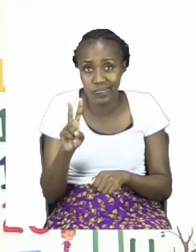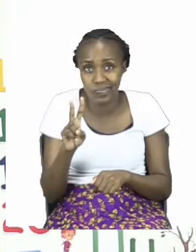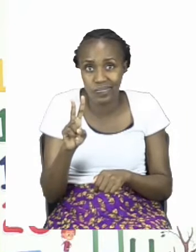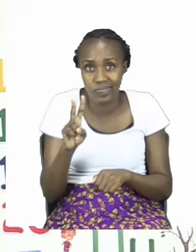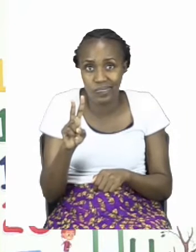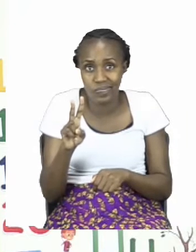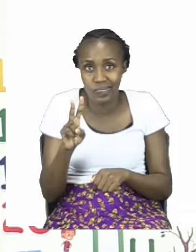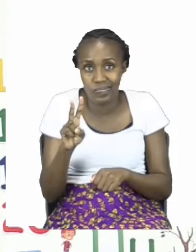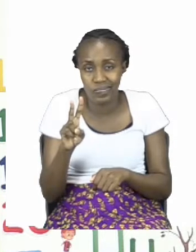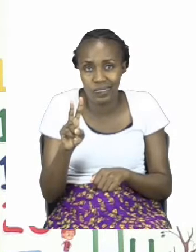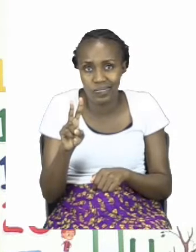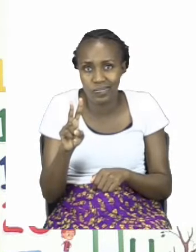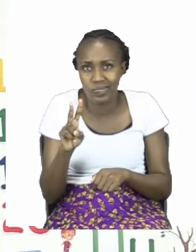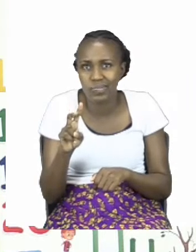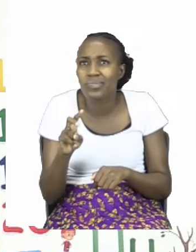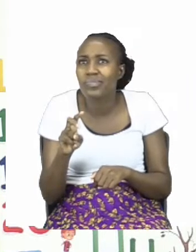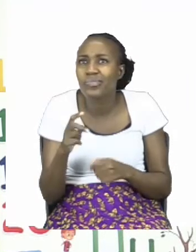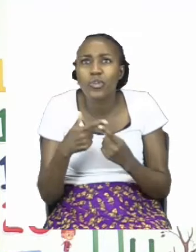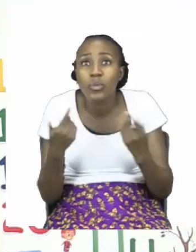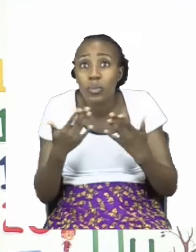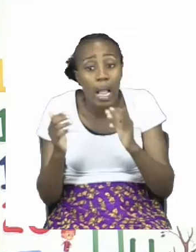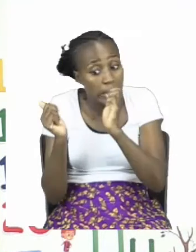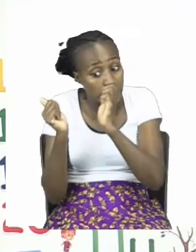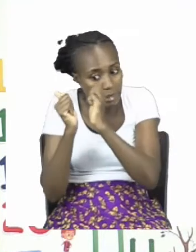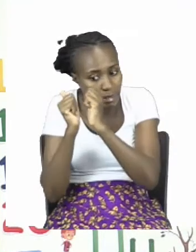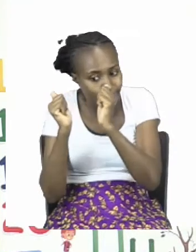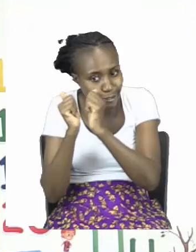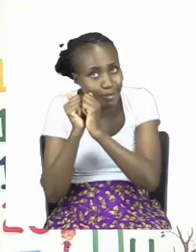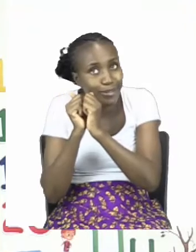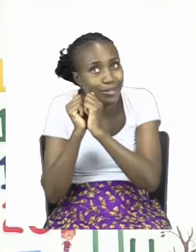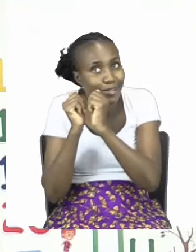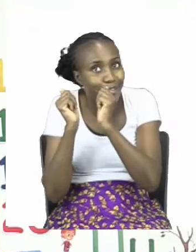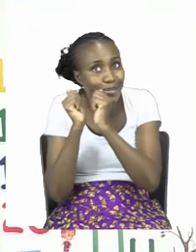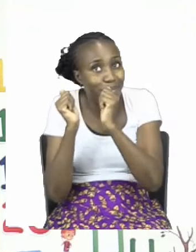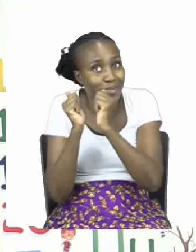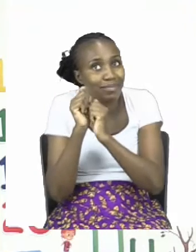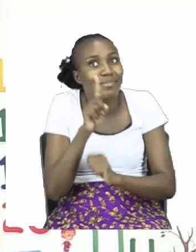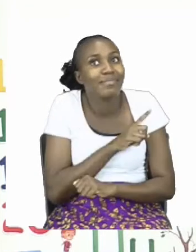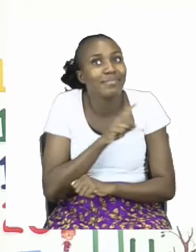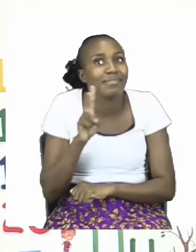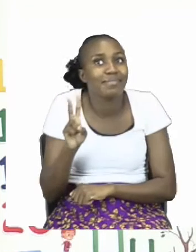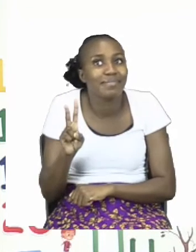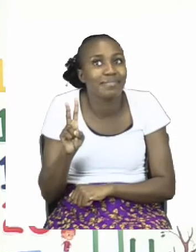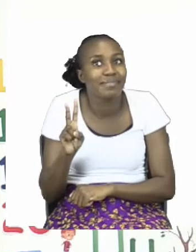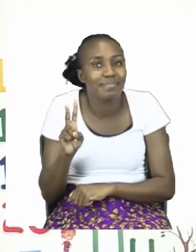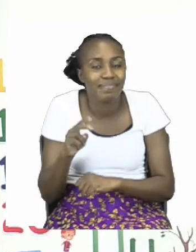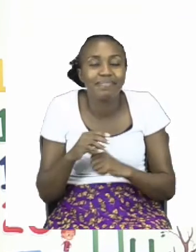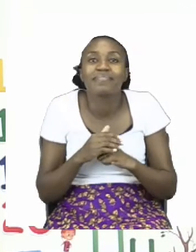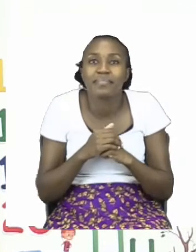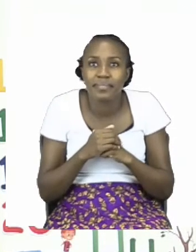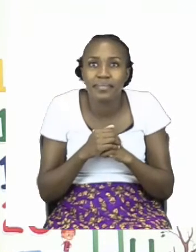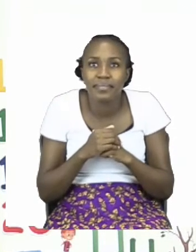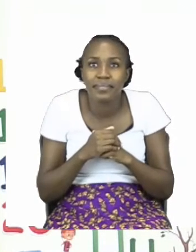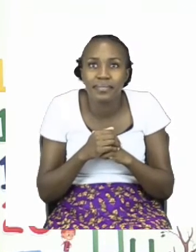$12. Now where is this $12 coming from? Well, we know that the packet of chips costs $12. So